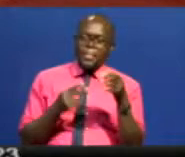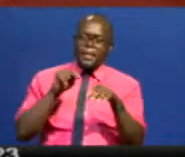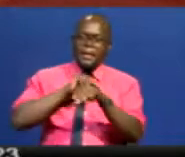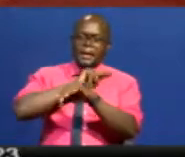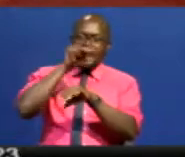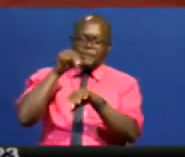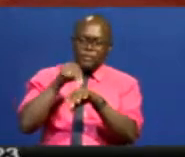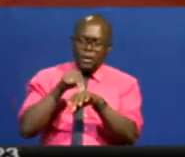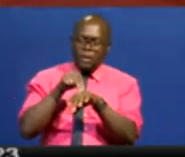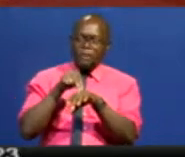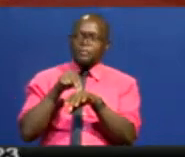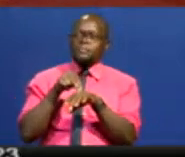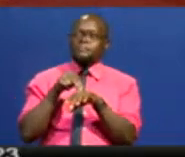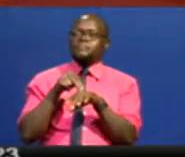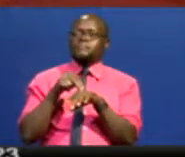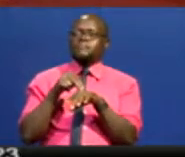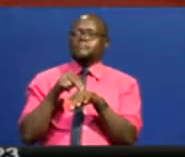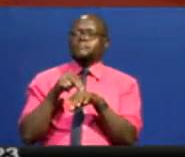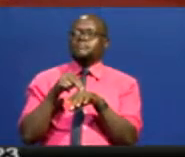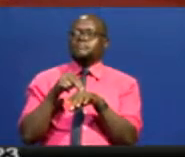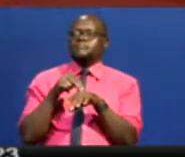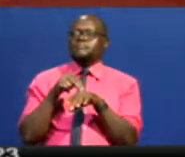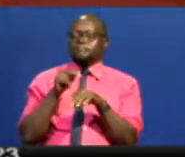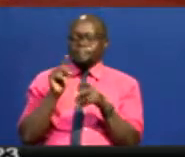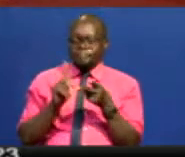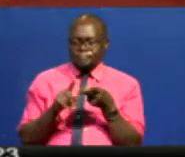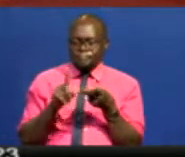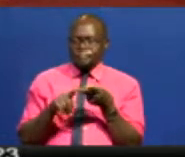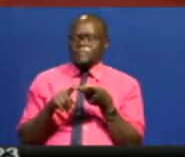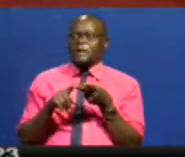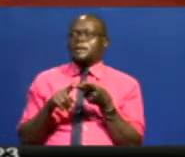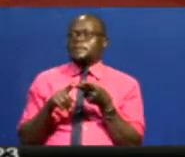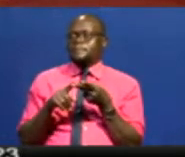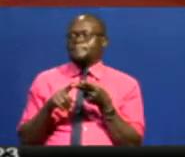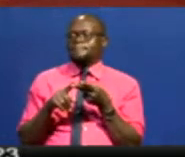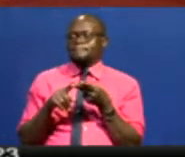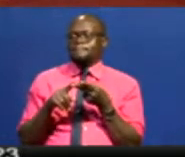national reasons and also man-made.